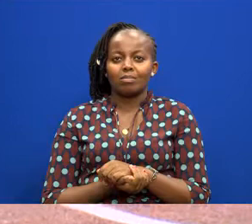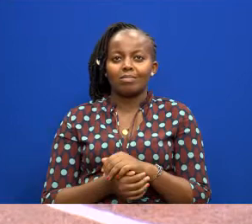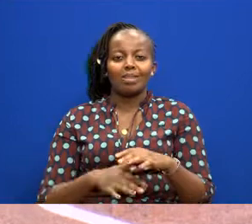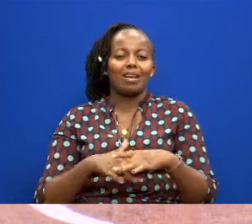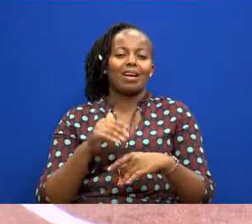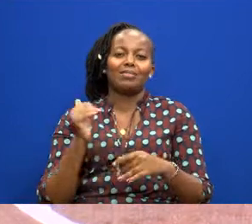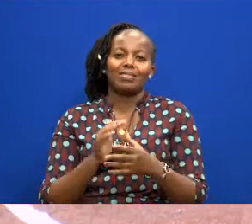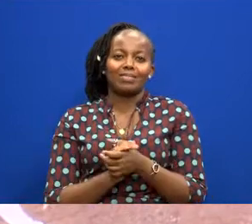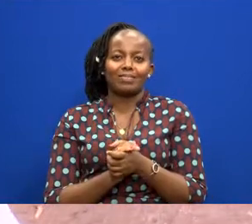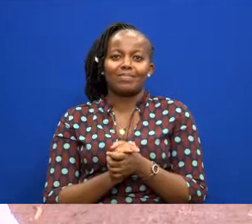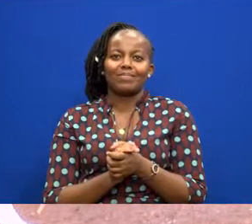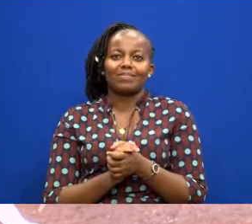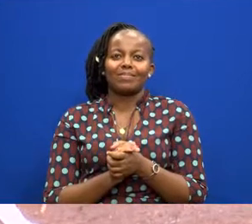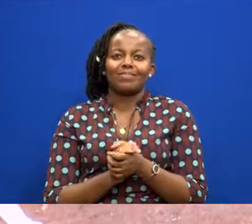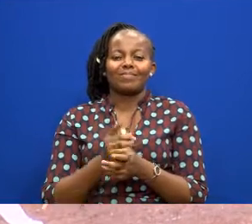umekata.